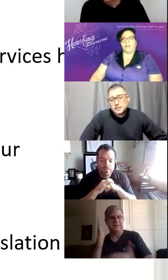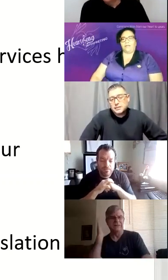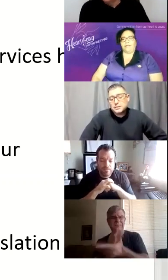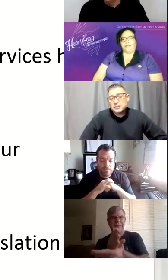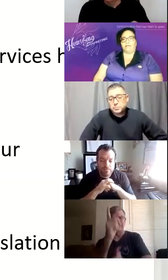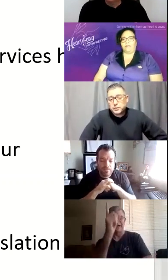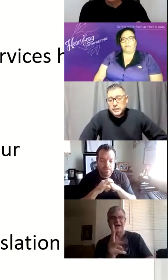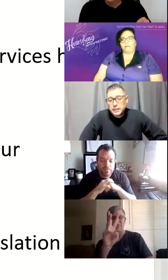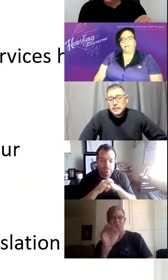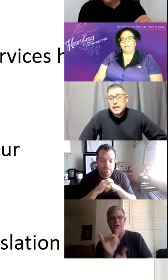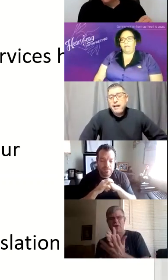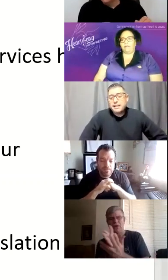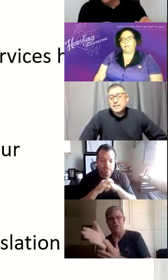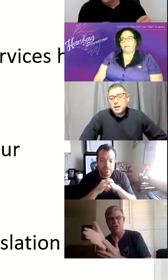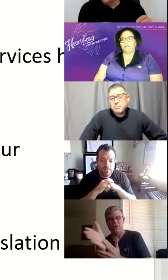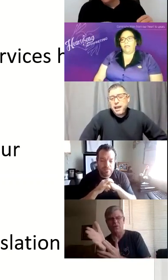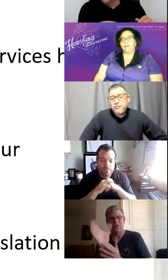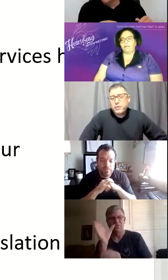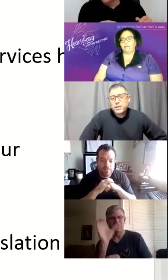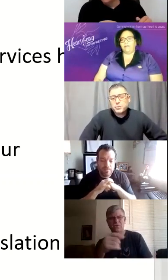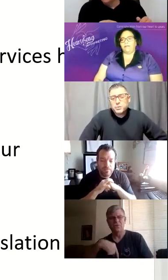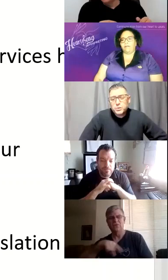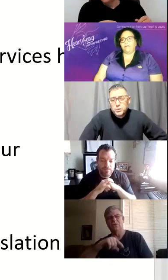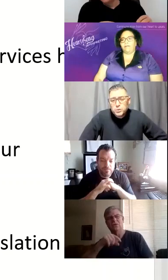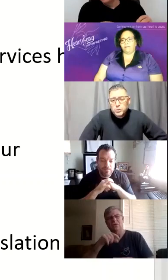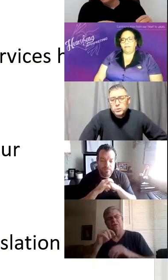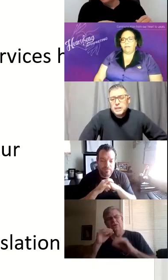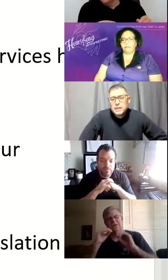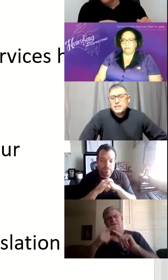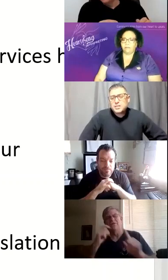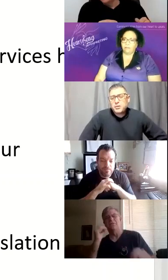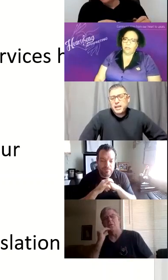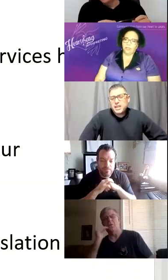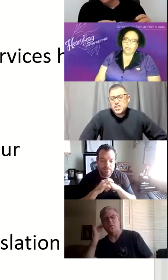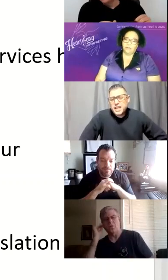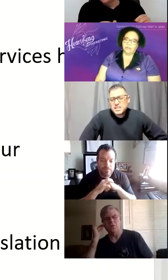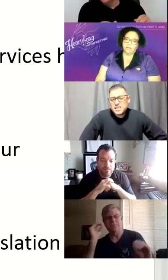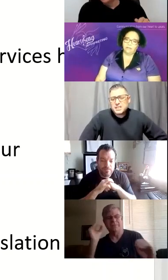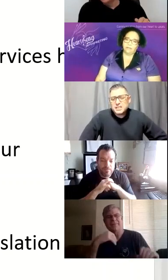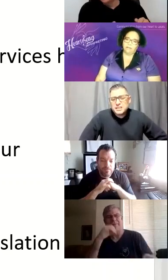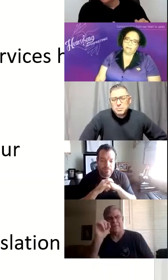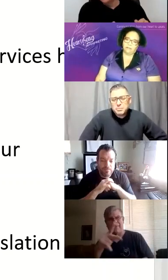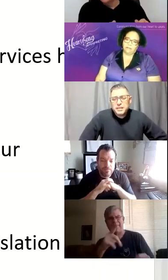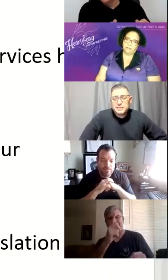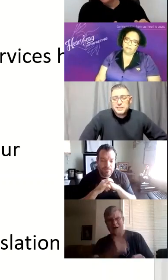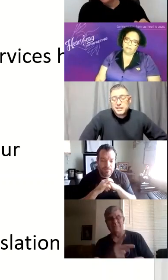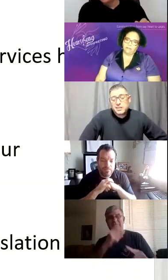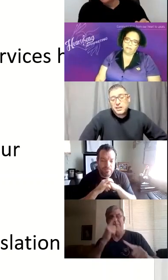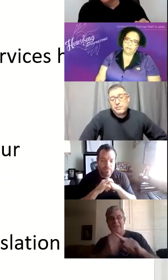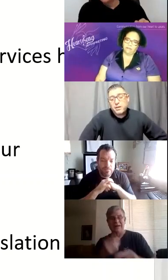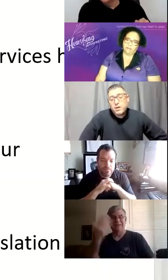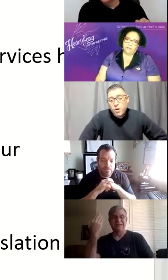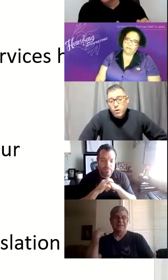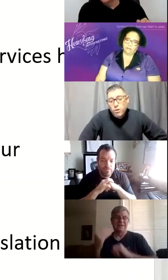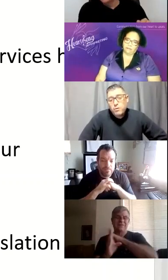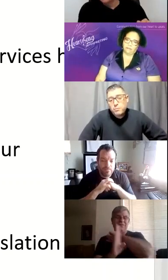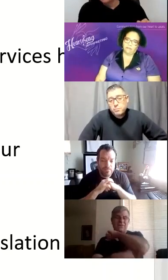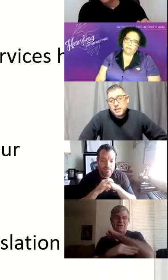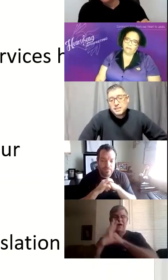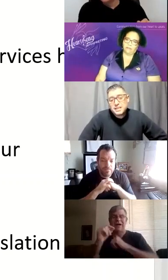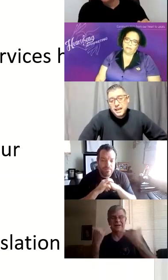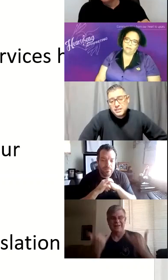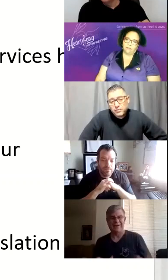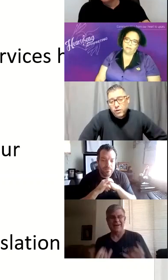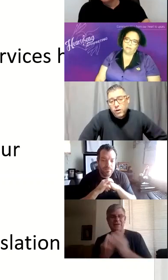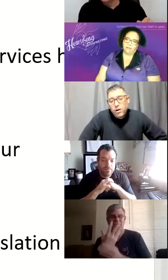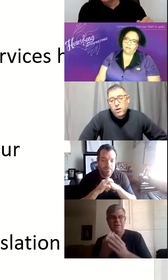last year, spring. I stopped halfway through, so I had a chance to teach a little bit. So then I started off at home,